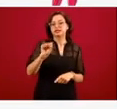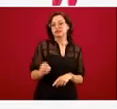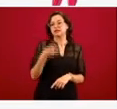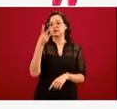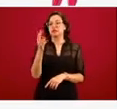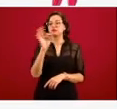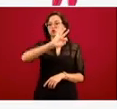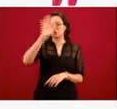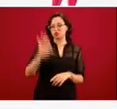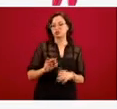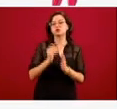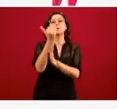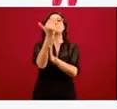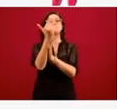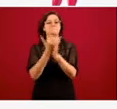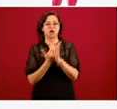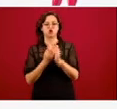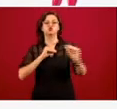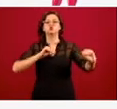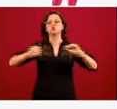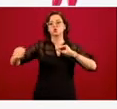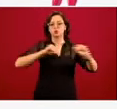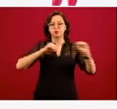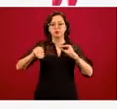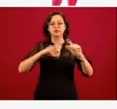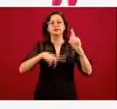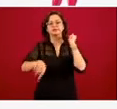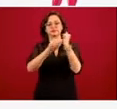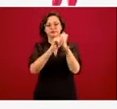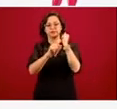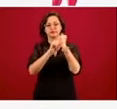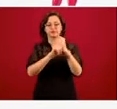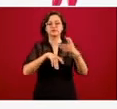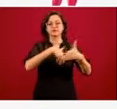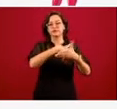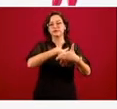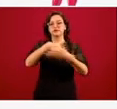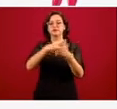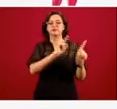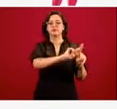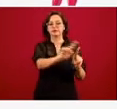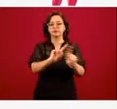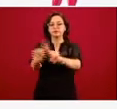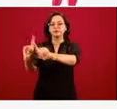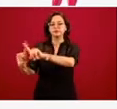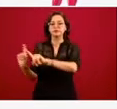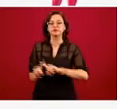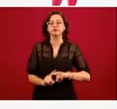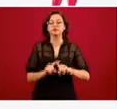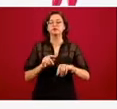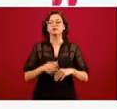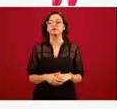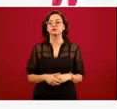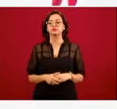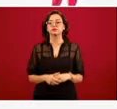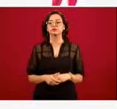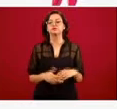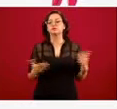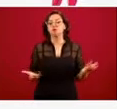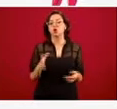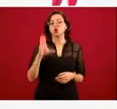we're also dealing with an average of 60% of reduction, of decrease of these mobility rates in